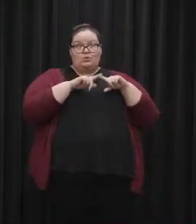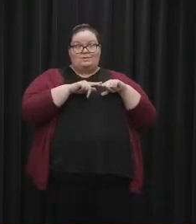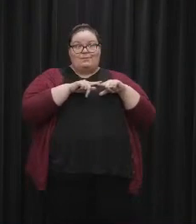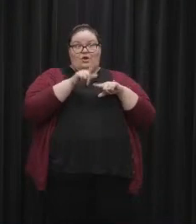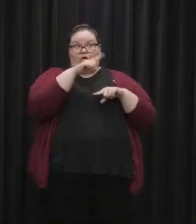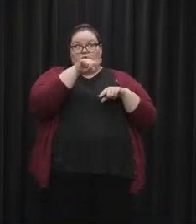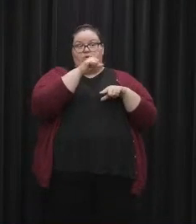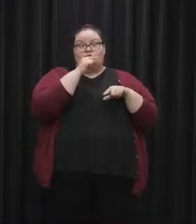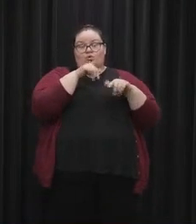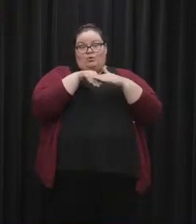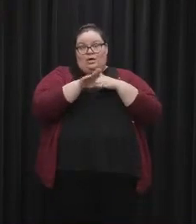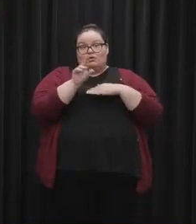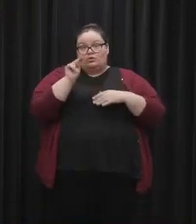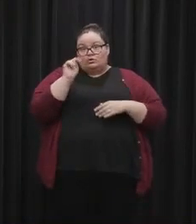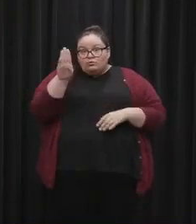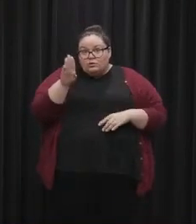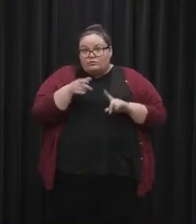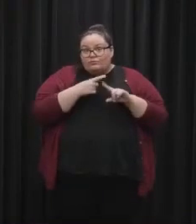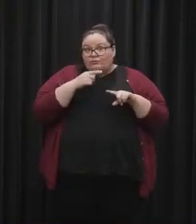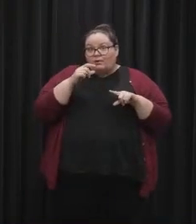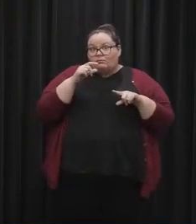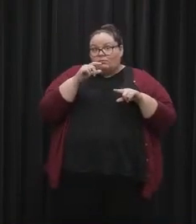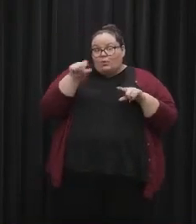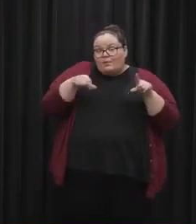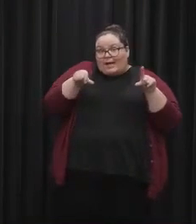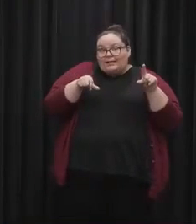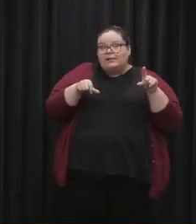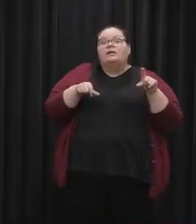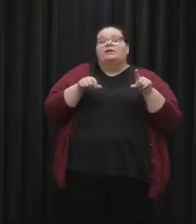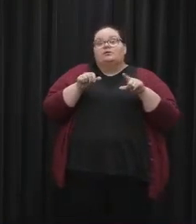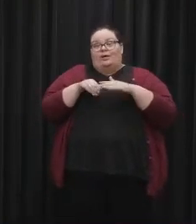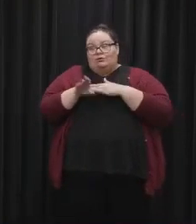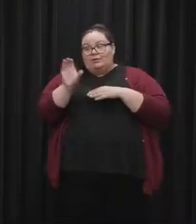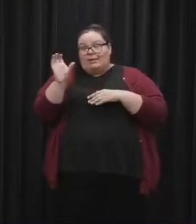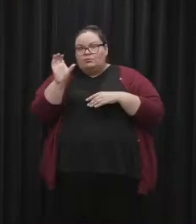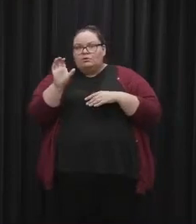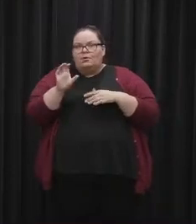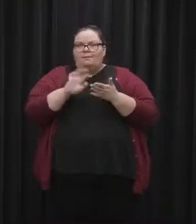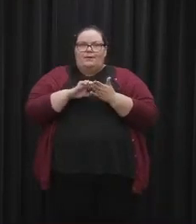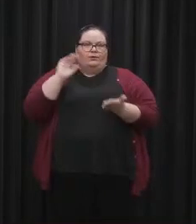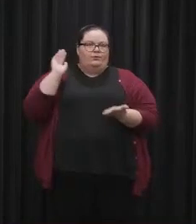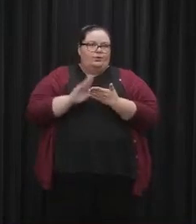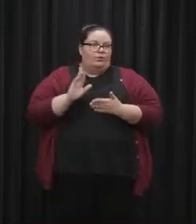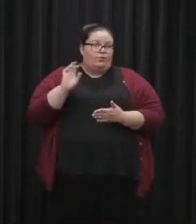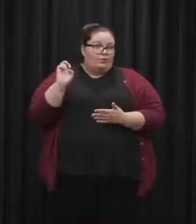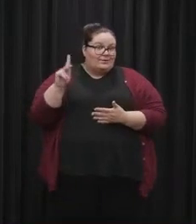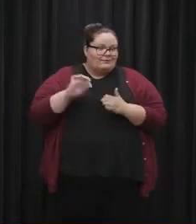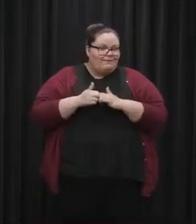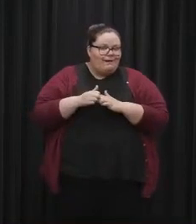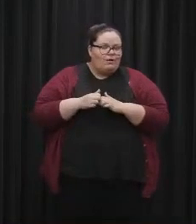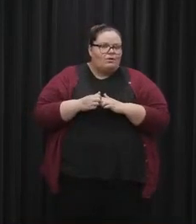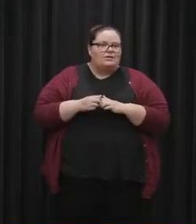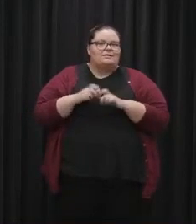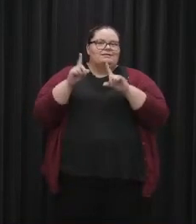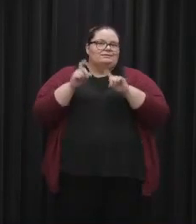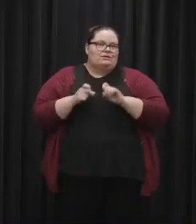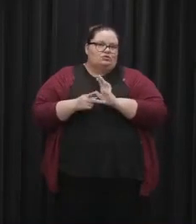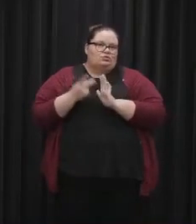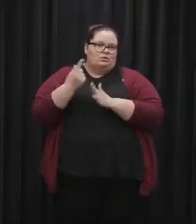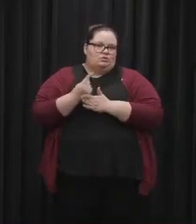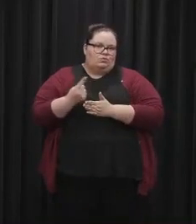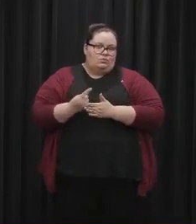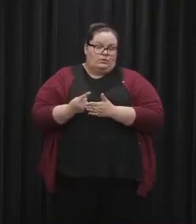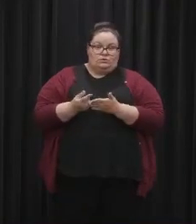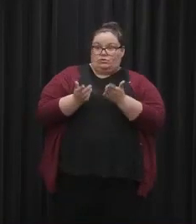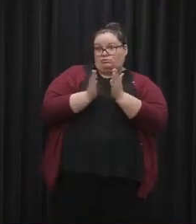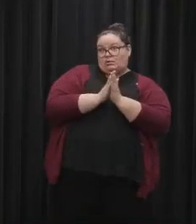the workers to come into our province, and so to mitigate that risk, that is those are the steps that we're taking. To request a test, complete